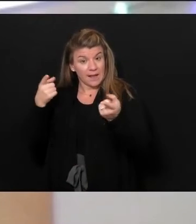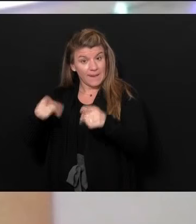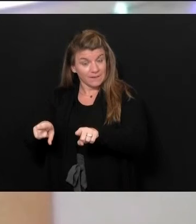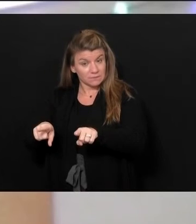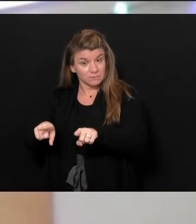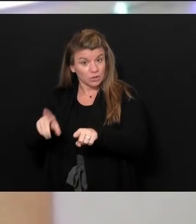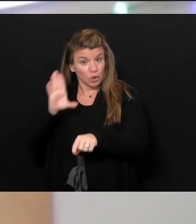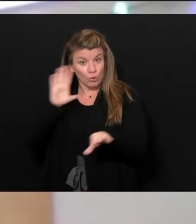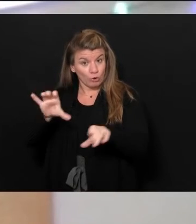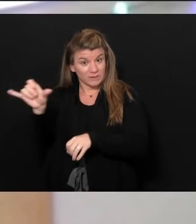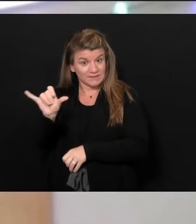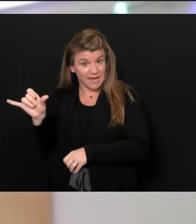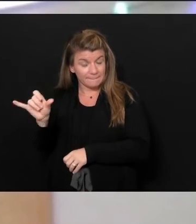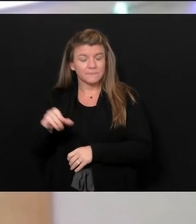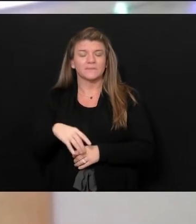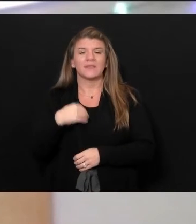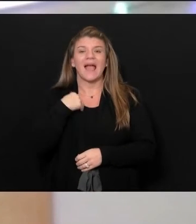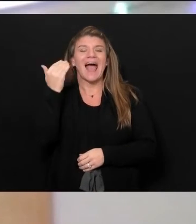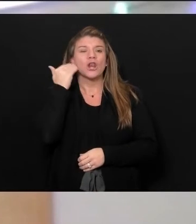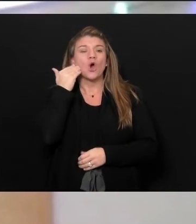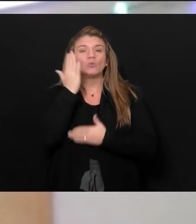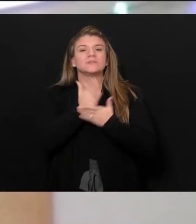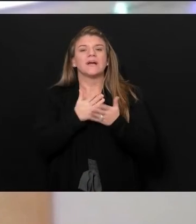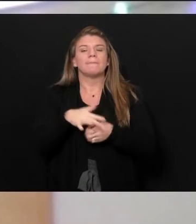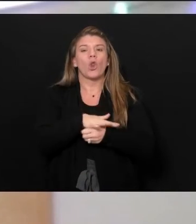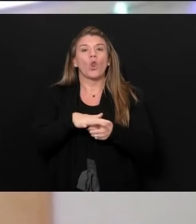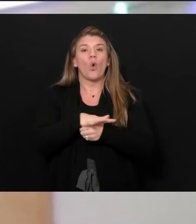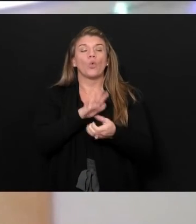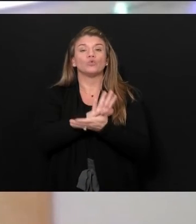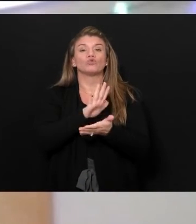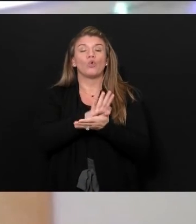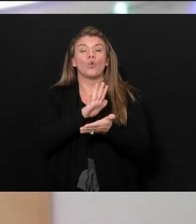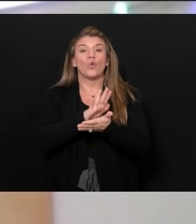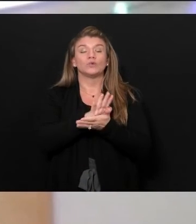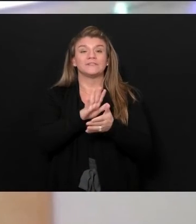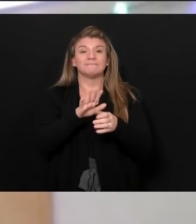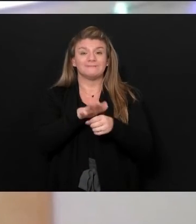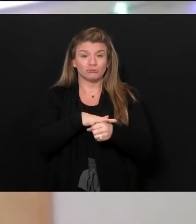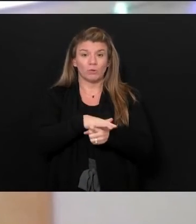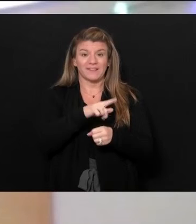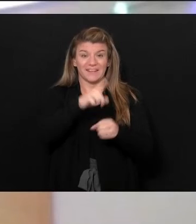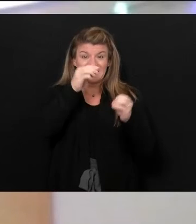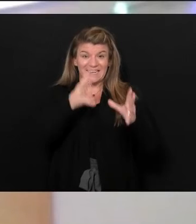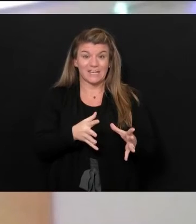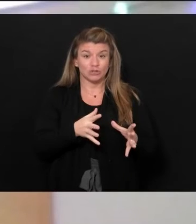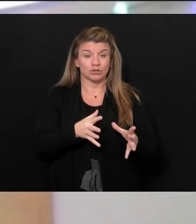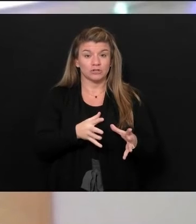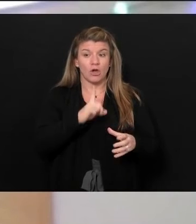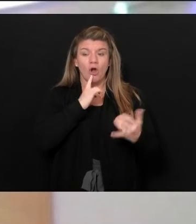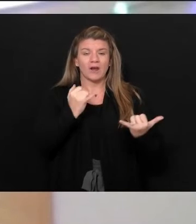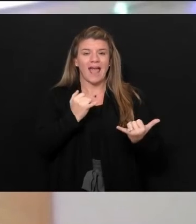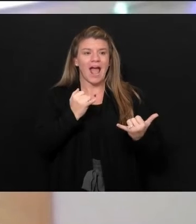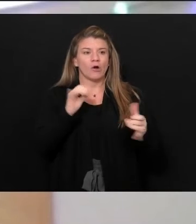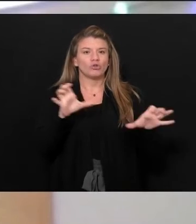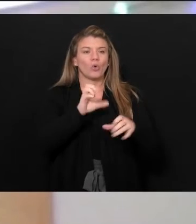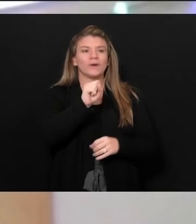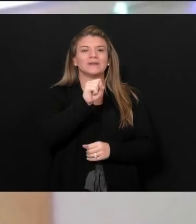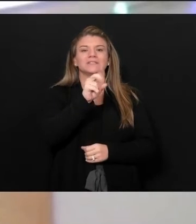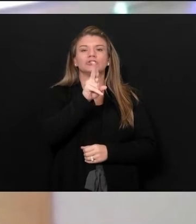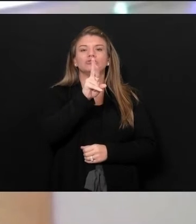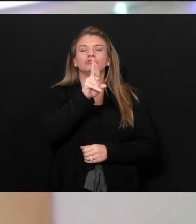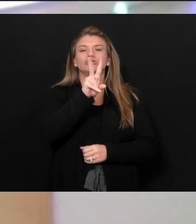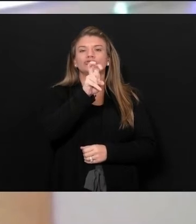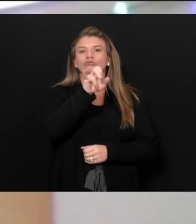And then I know we're hearing from some local school districts that teachers, they're taking surveys to see the interest